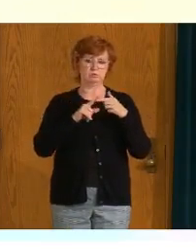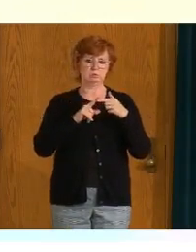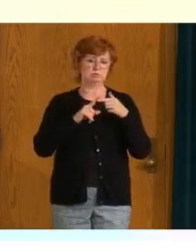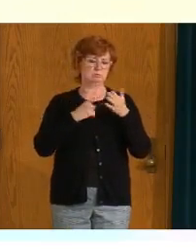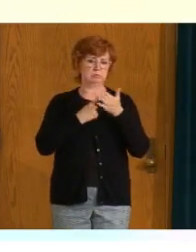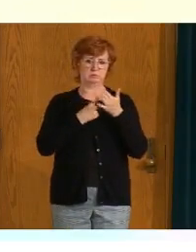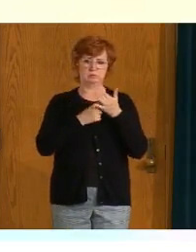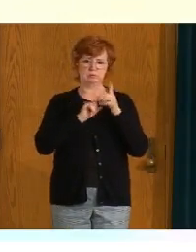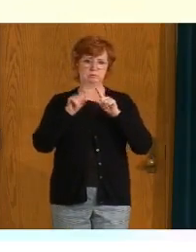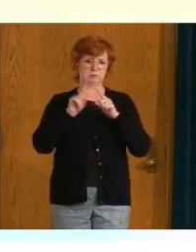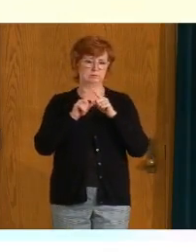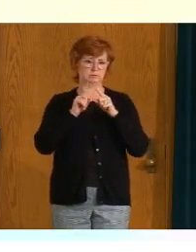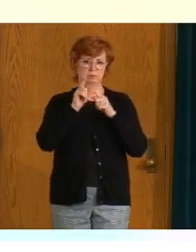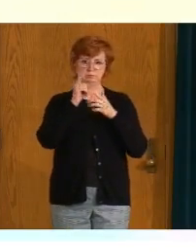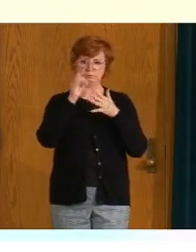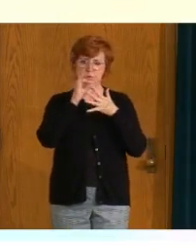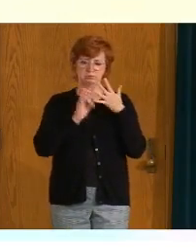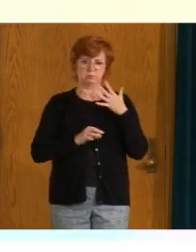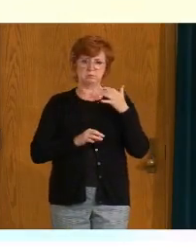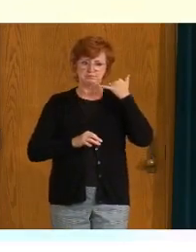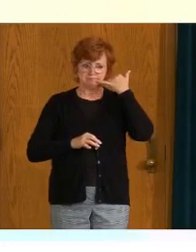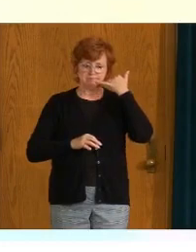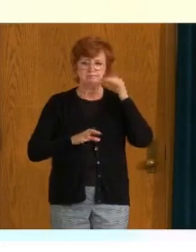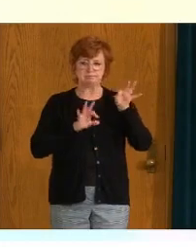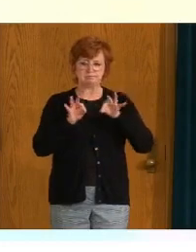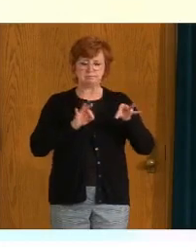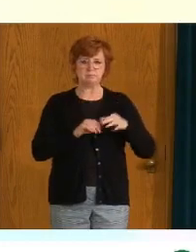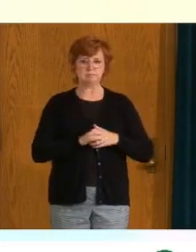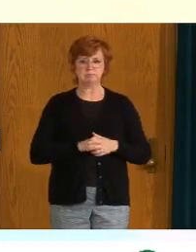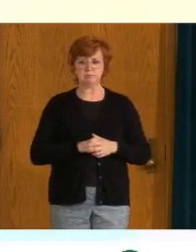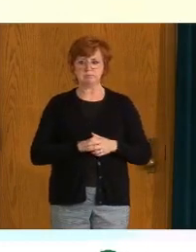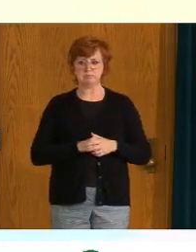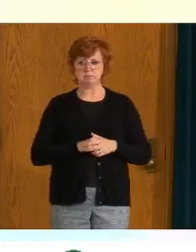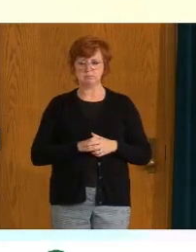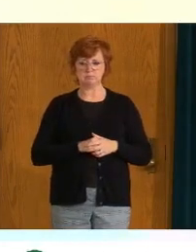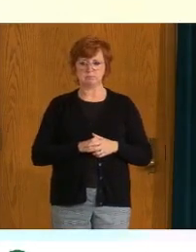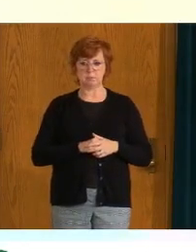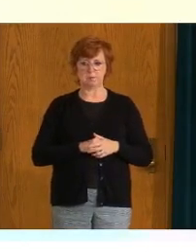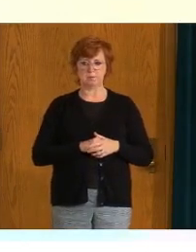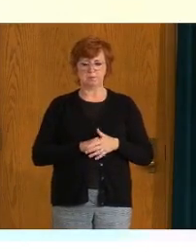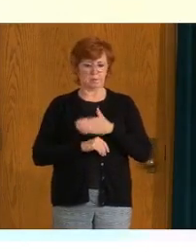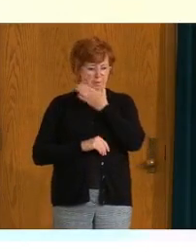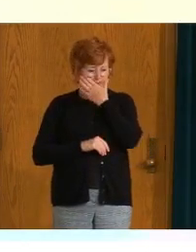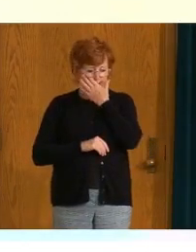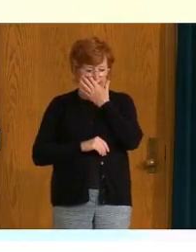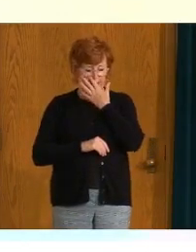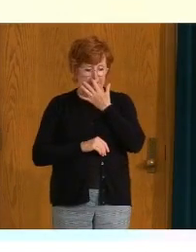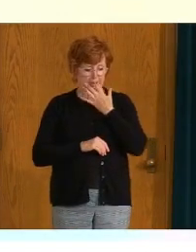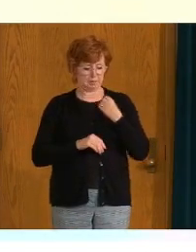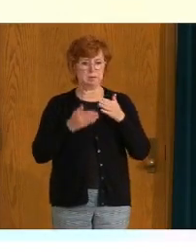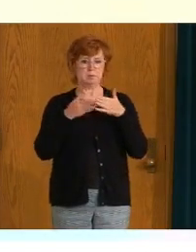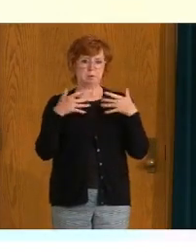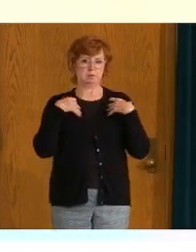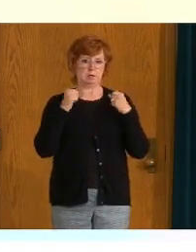there's a clinical aspect, there's a public health aspect, but that information is available, to public health.